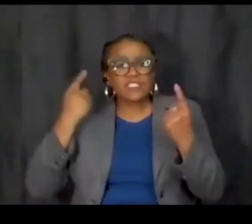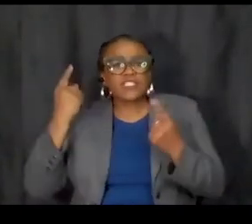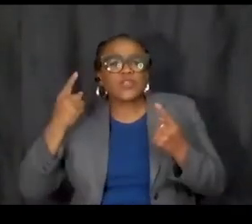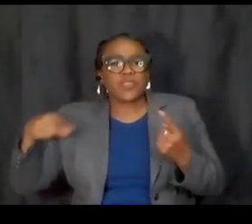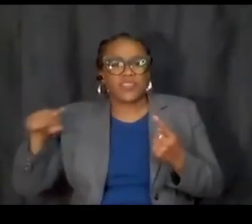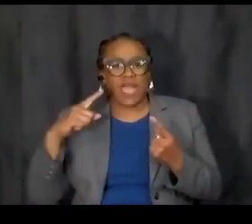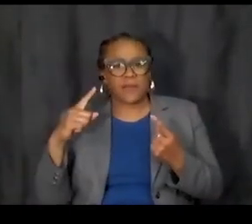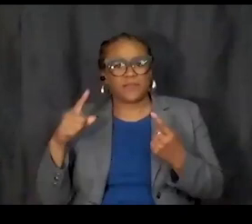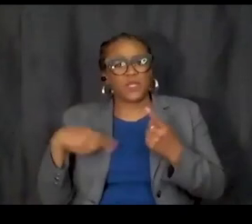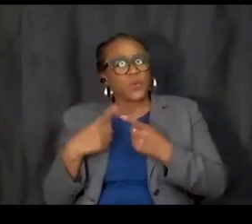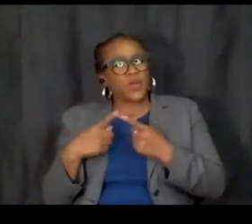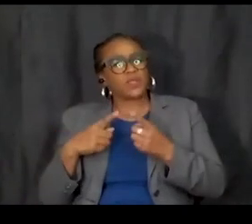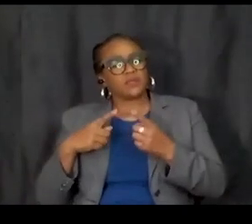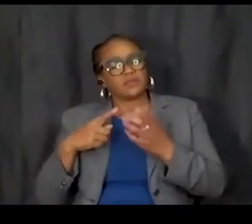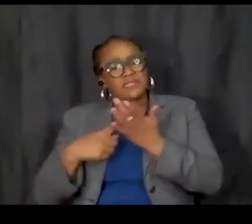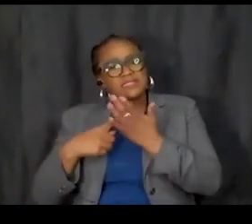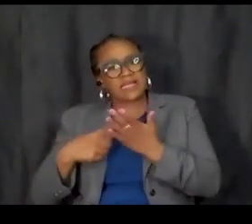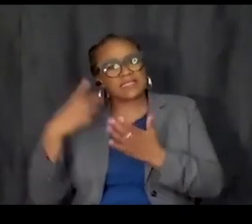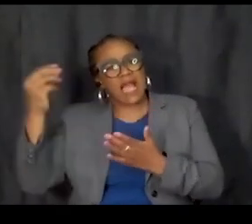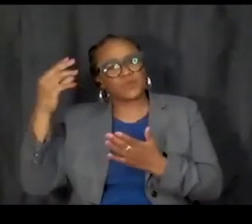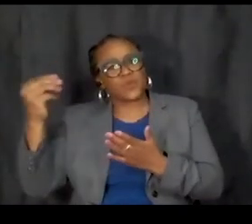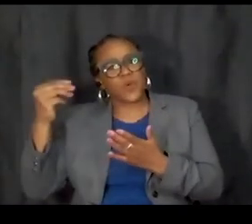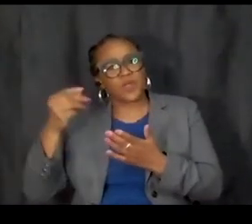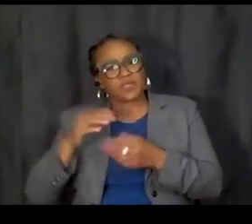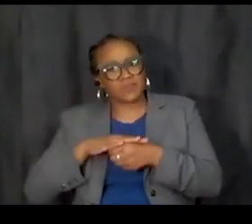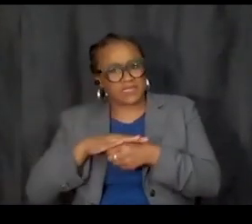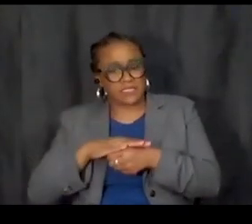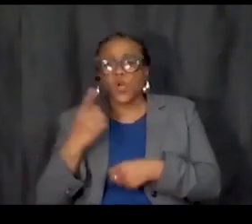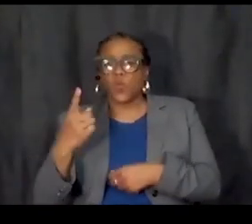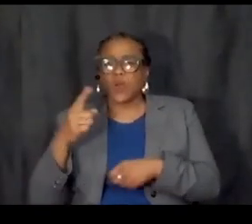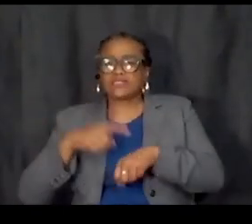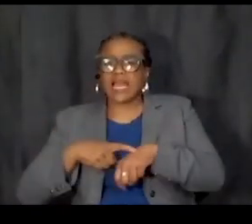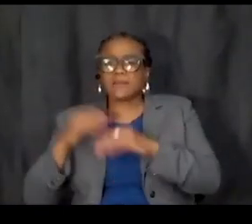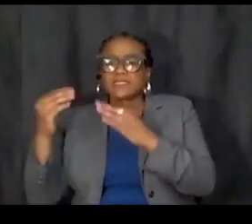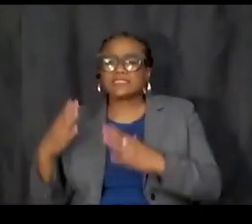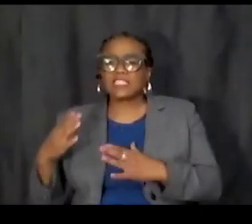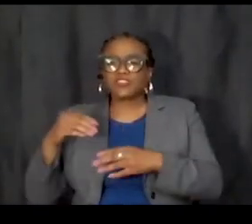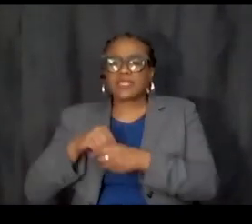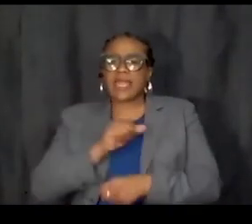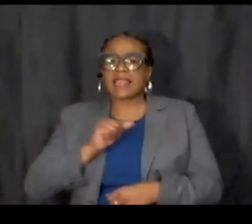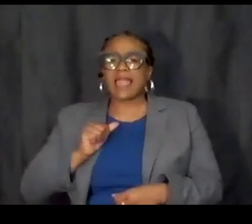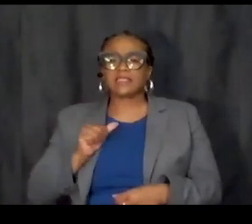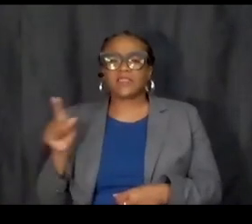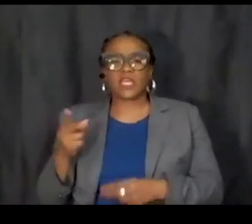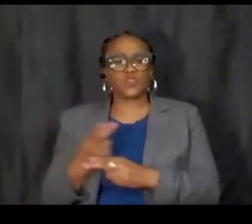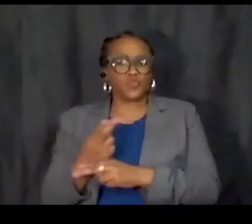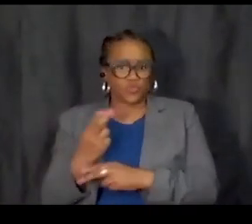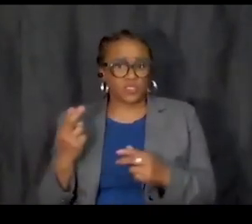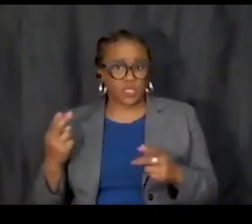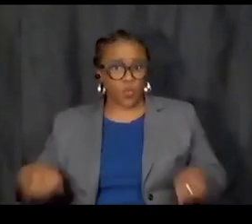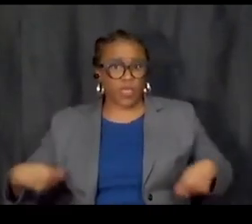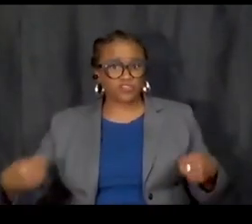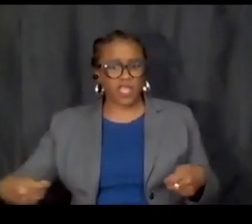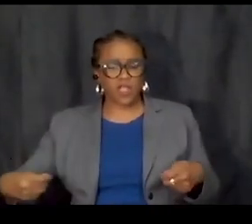spaces. I had a teacher, an art teacher in Atlanta, who used a wheelchair, and she did a performance